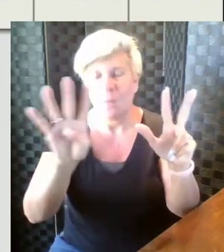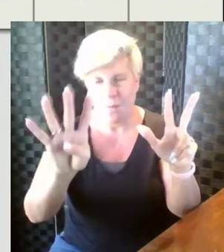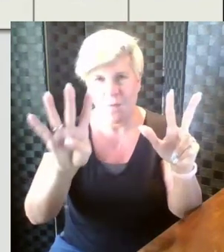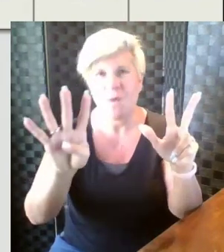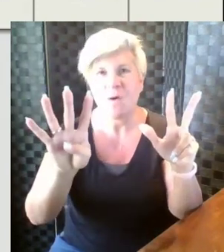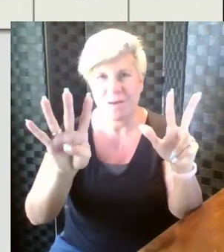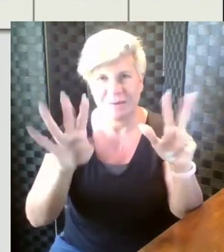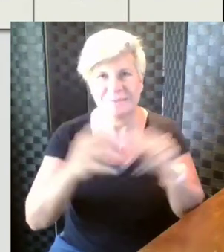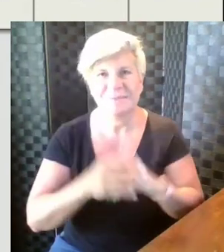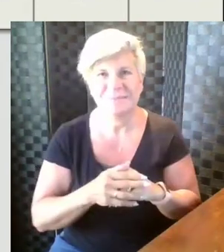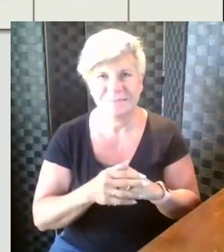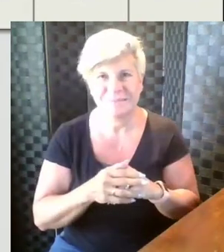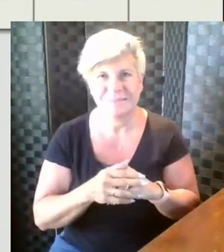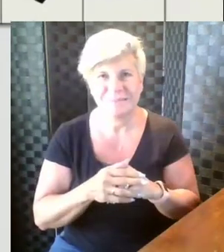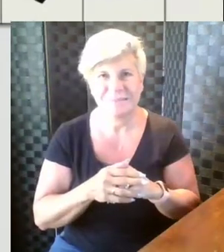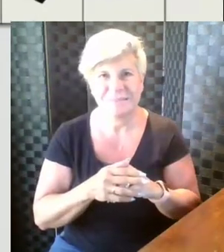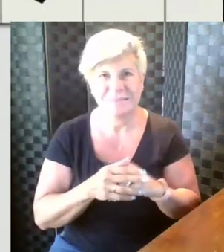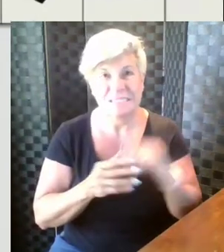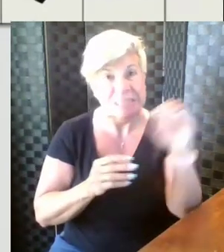4,